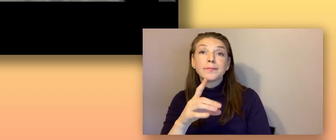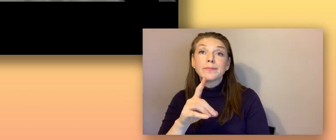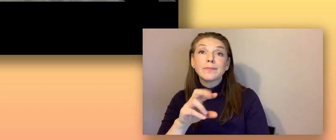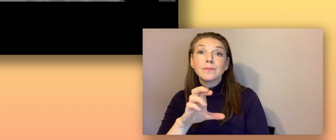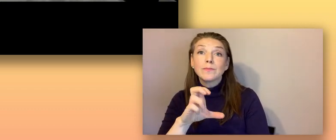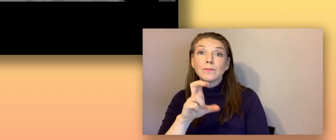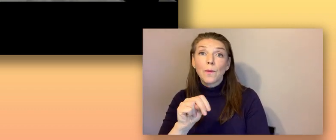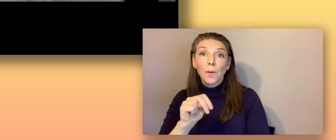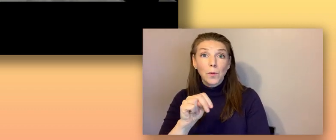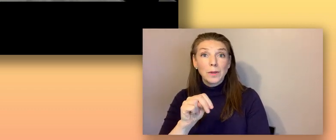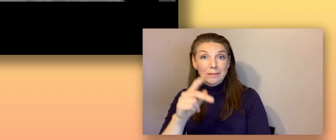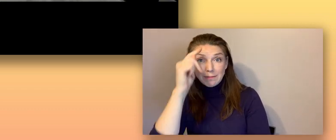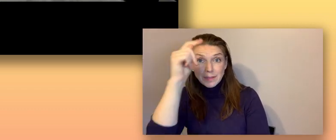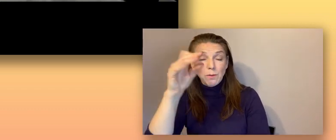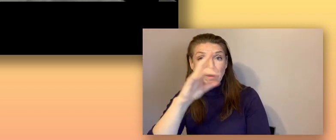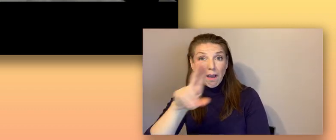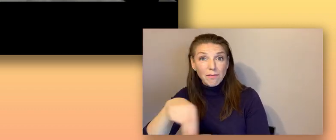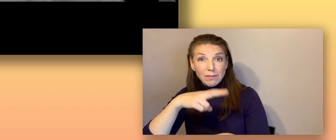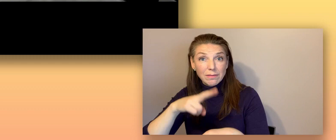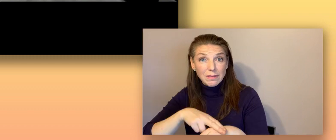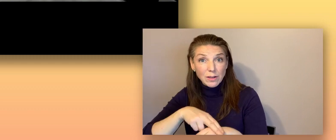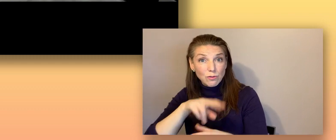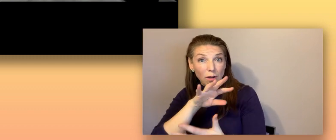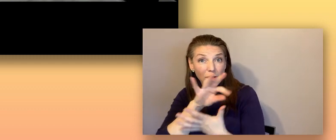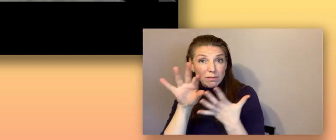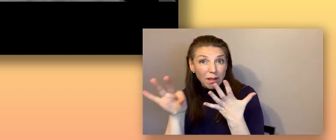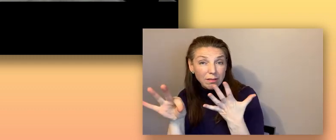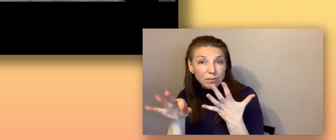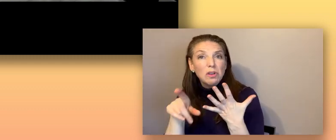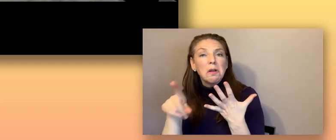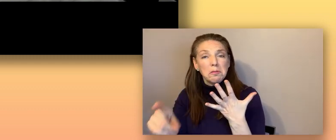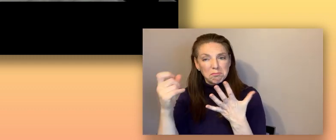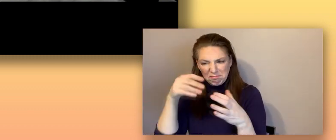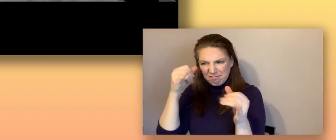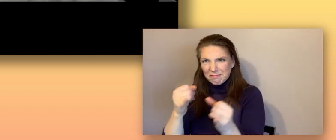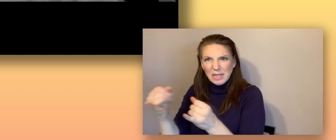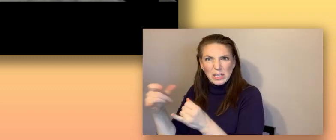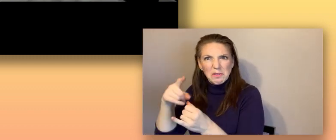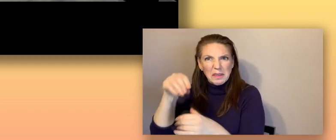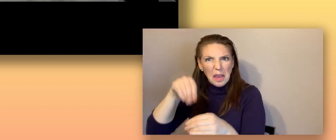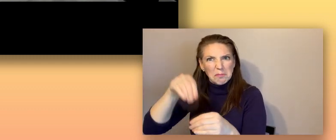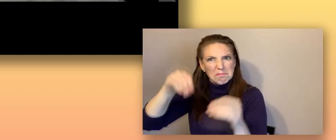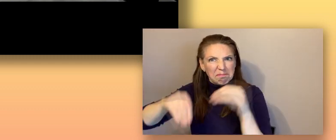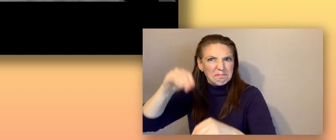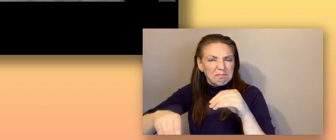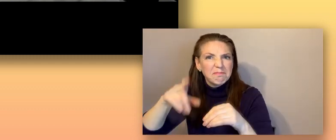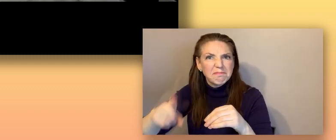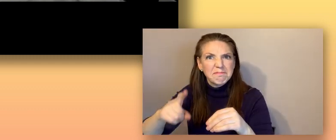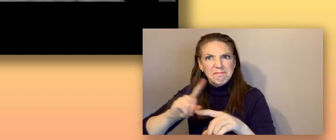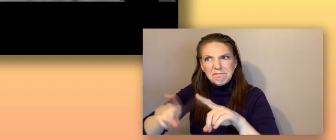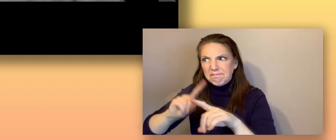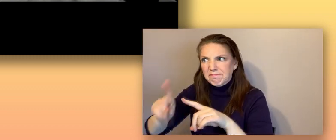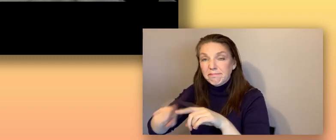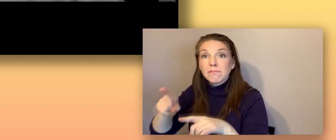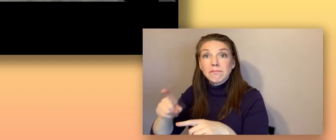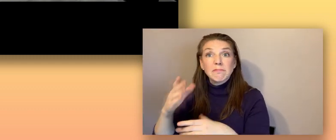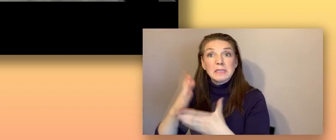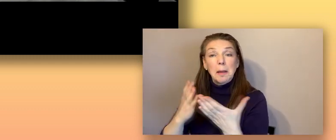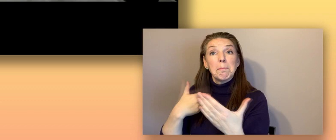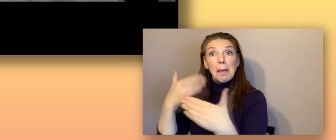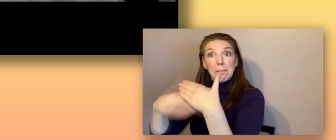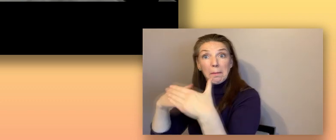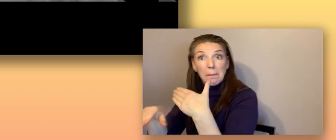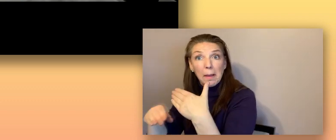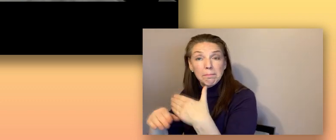natural selection, there are variations in the genetic material of different individuals. Some are more likely